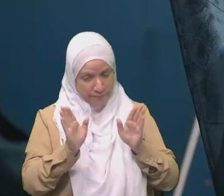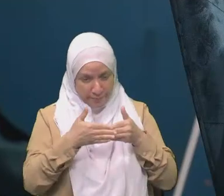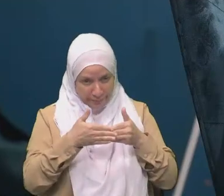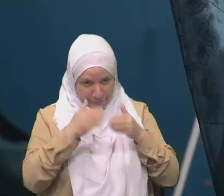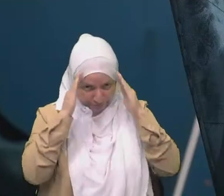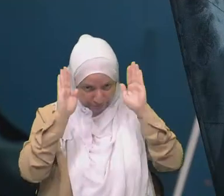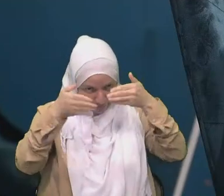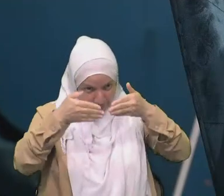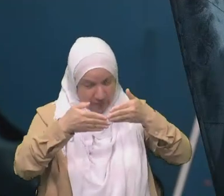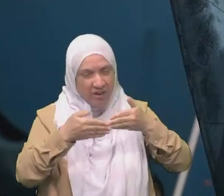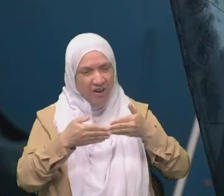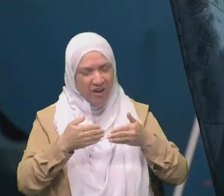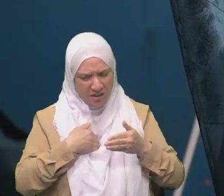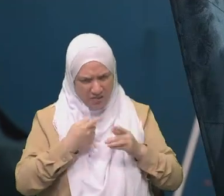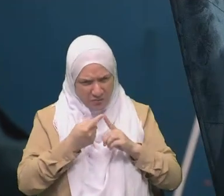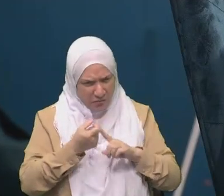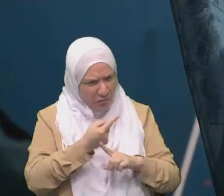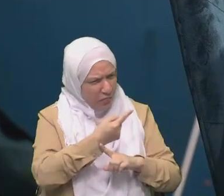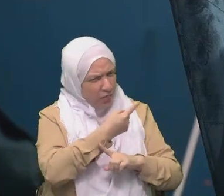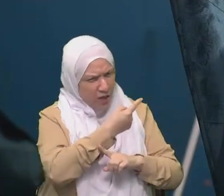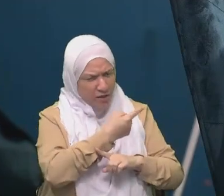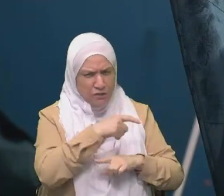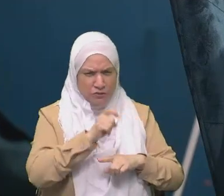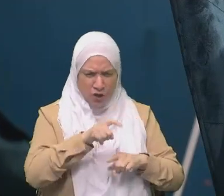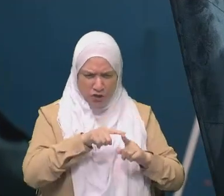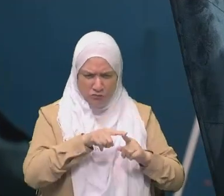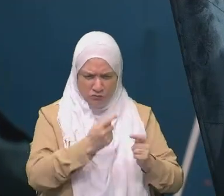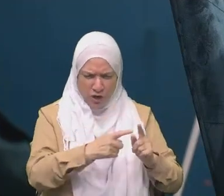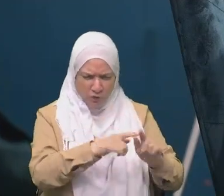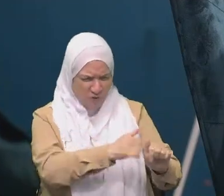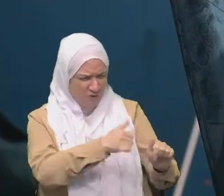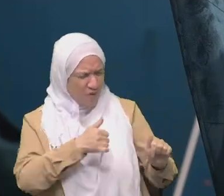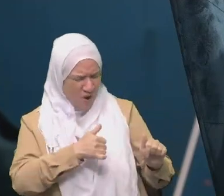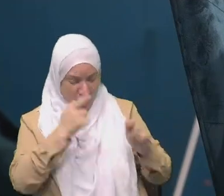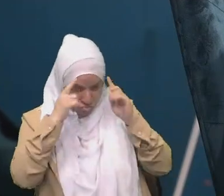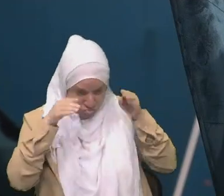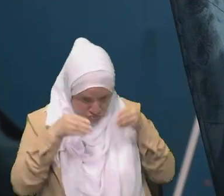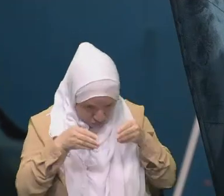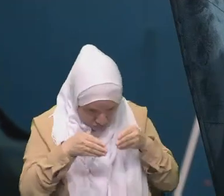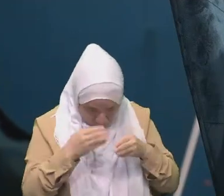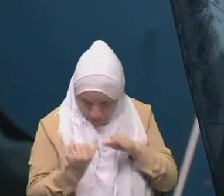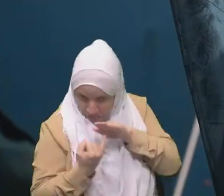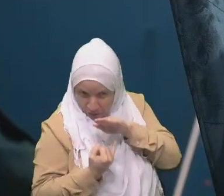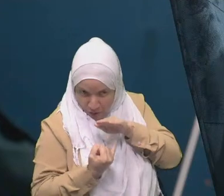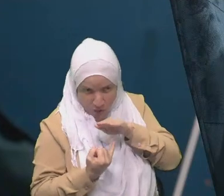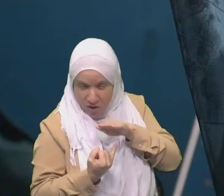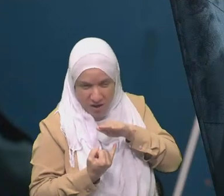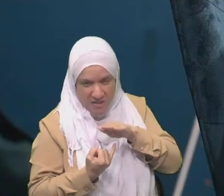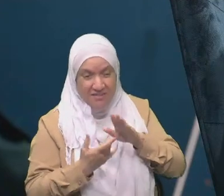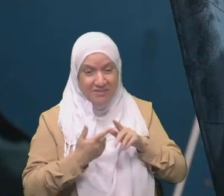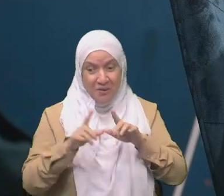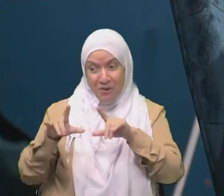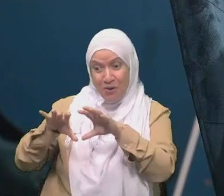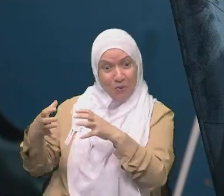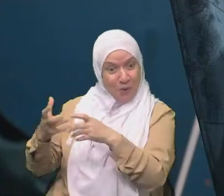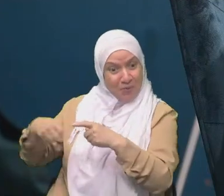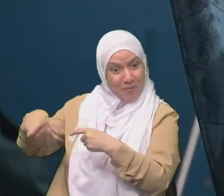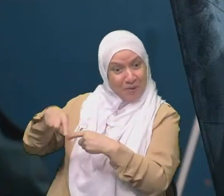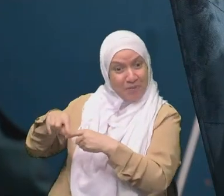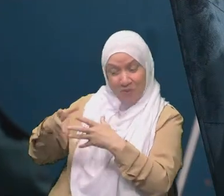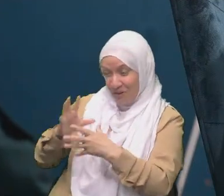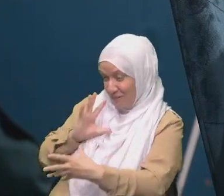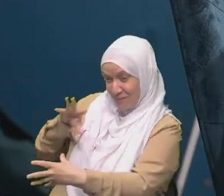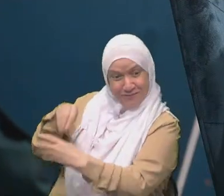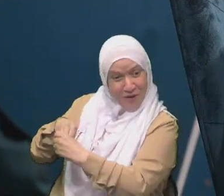these people, they will gravitate me to get somewhere, then avoid being with those people. The whole idea is that you need to know that